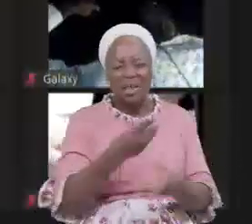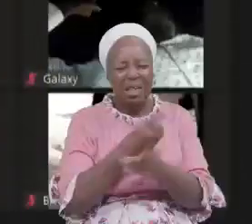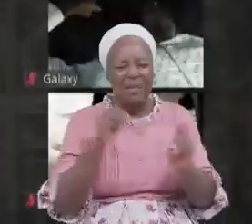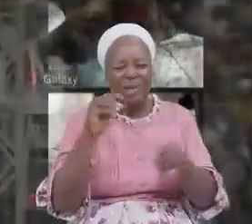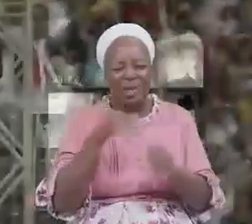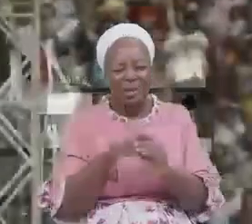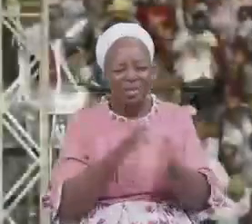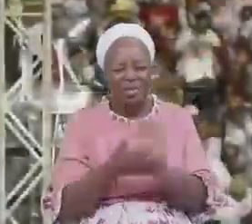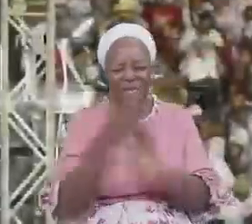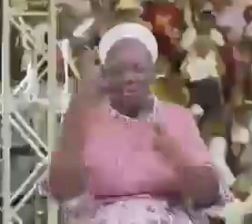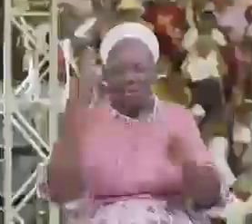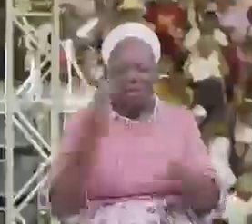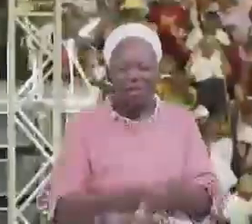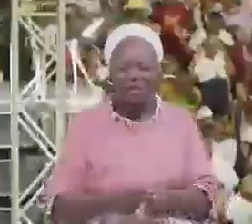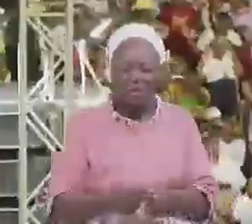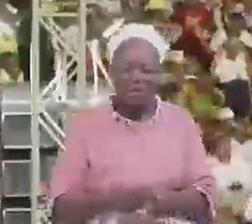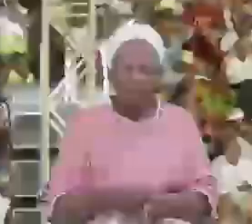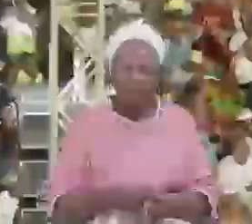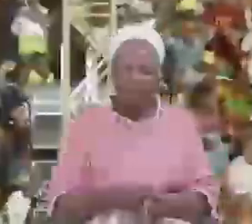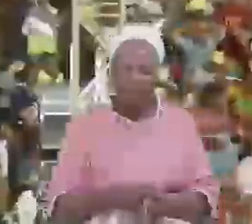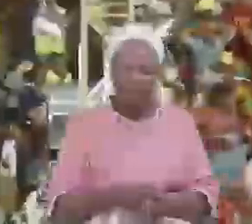name.